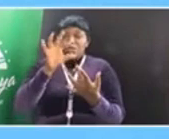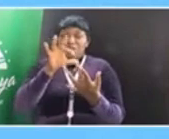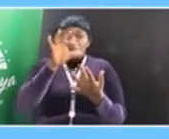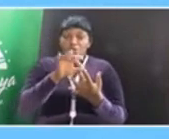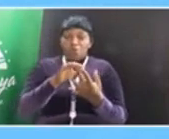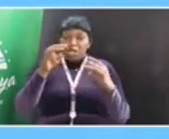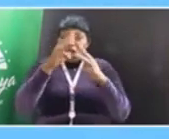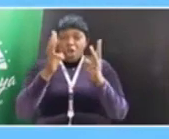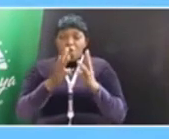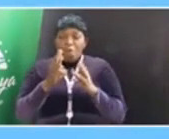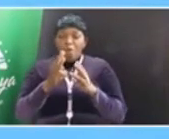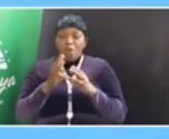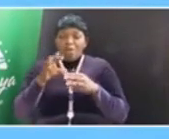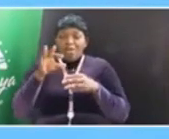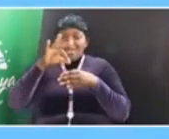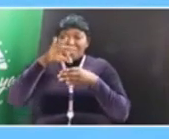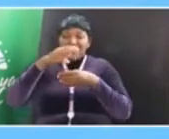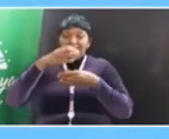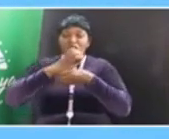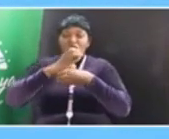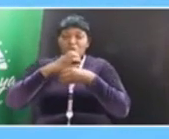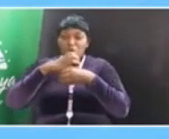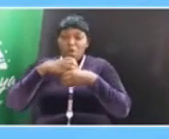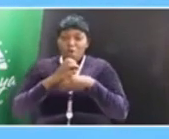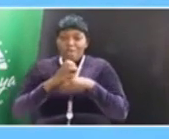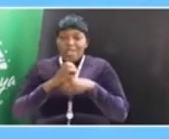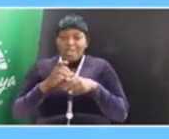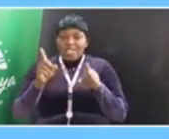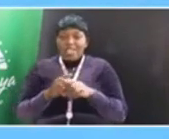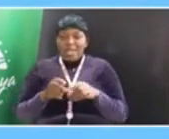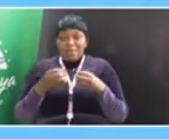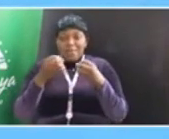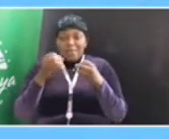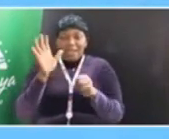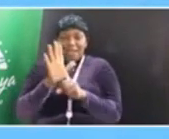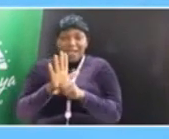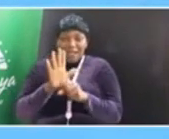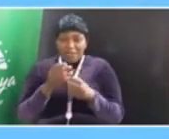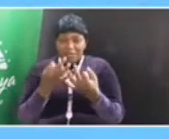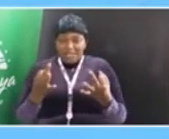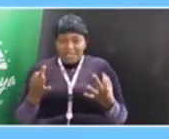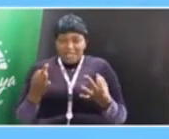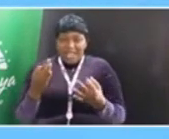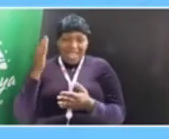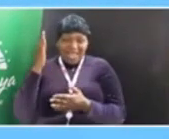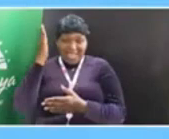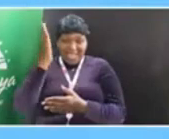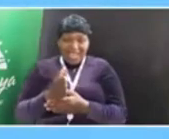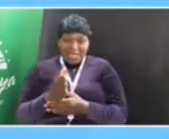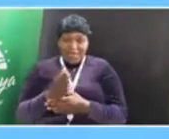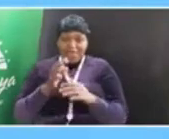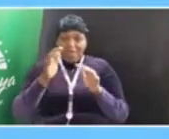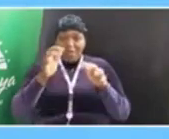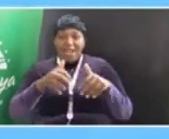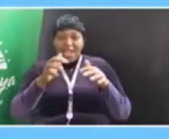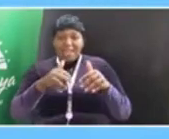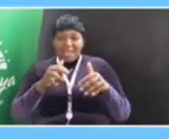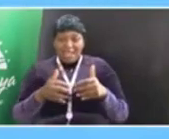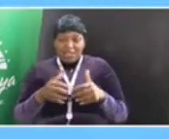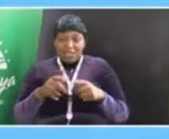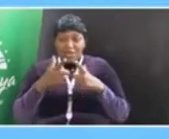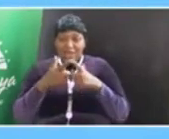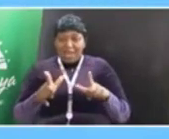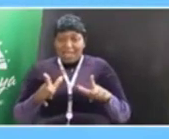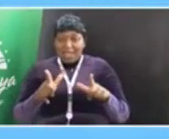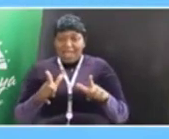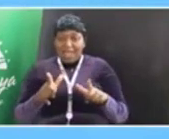Kenyan tea, coffee, and fresh produce directly from our agricultural heartlands, while supporting